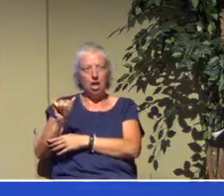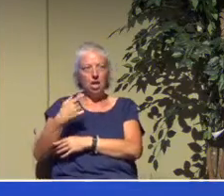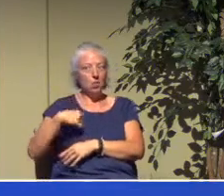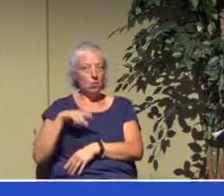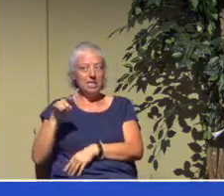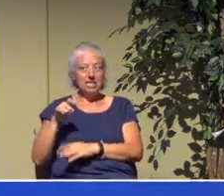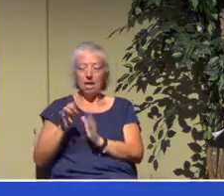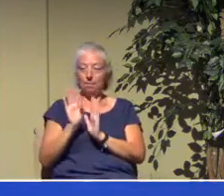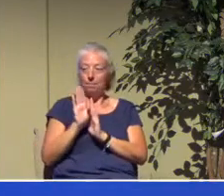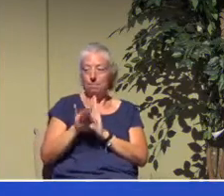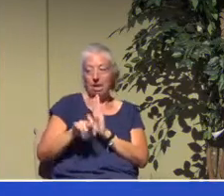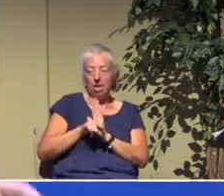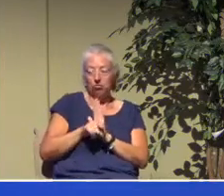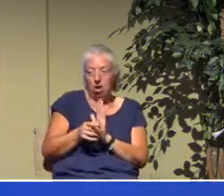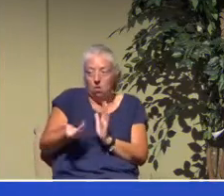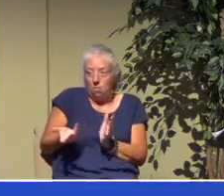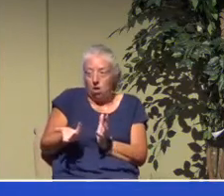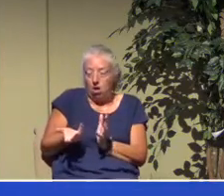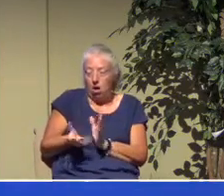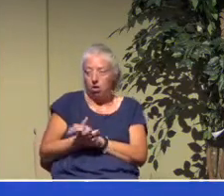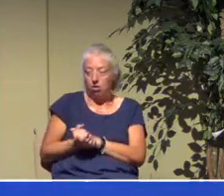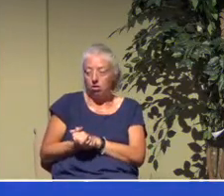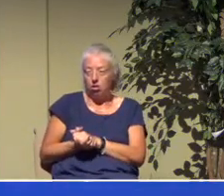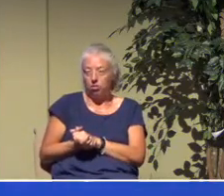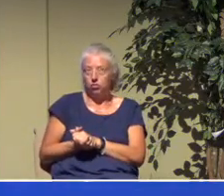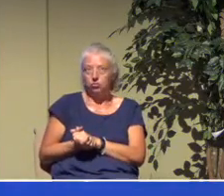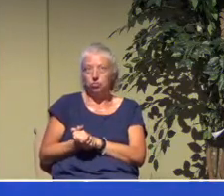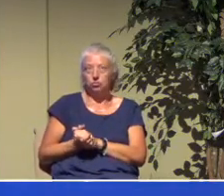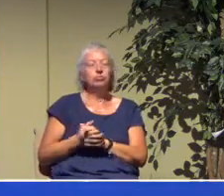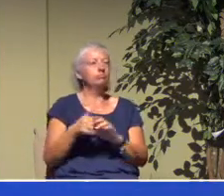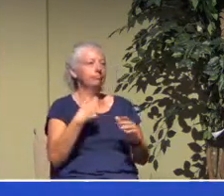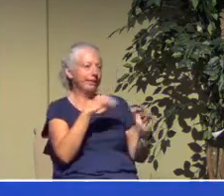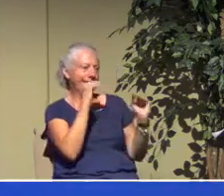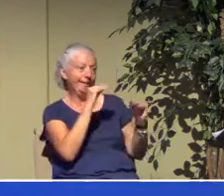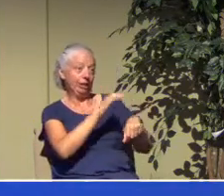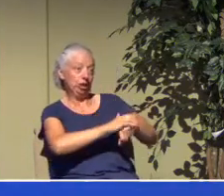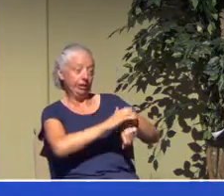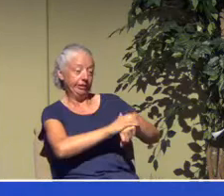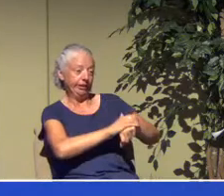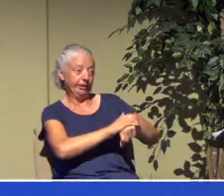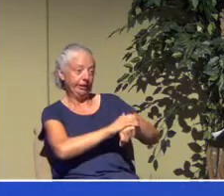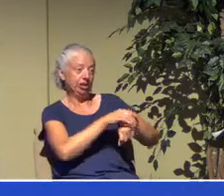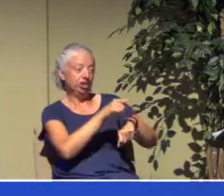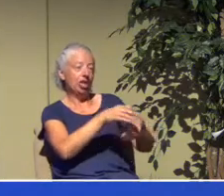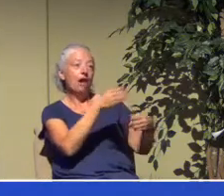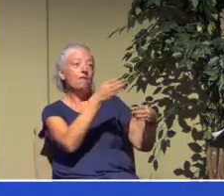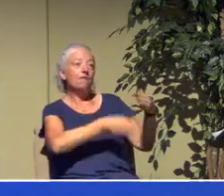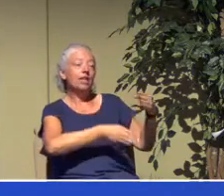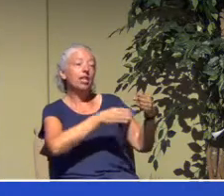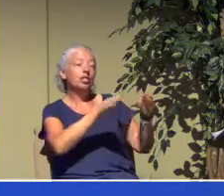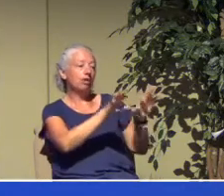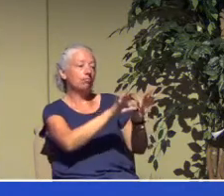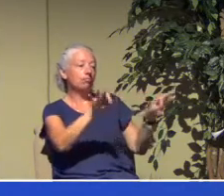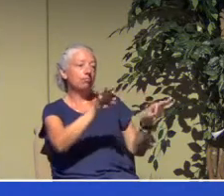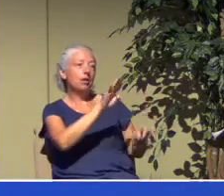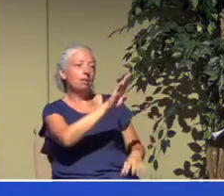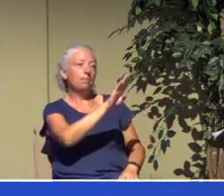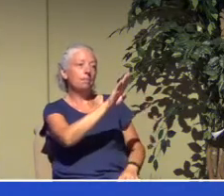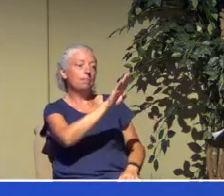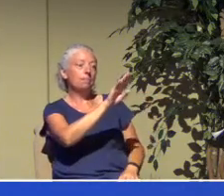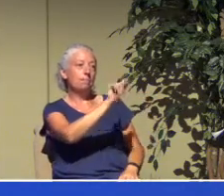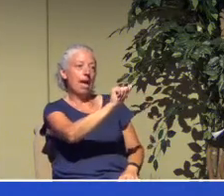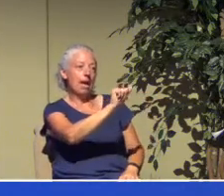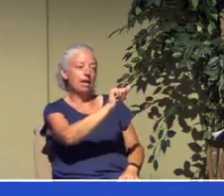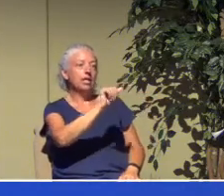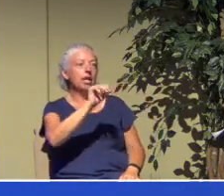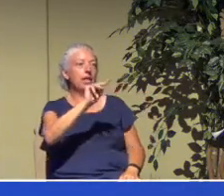here. And so I while I was teaching English, I finished a bachelor in theology at Moody Institute.